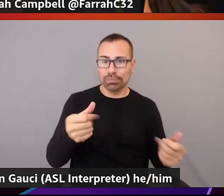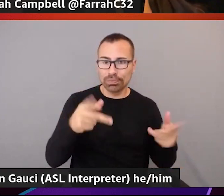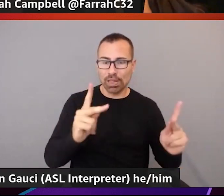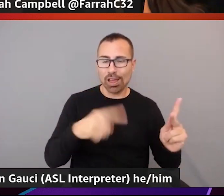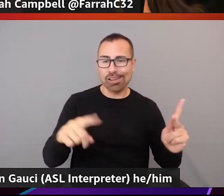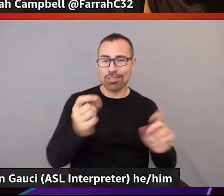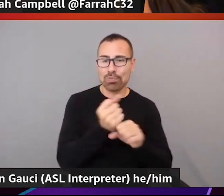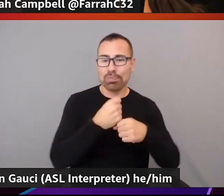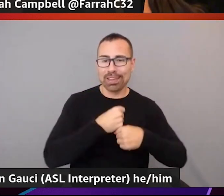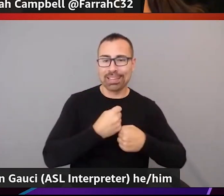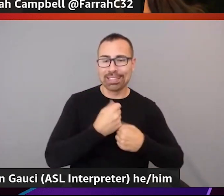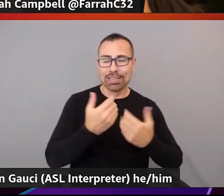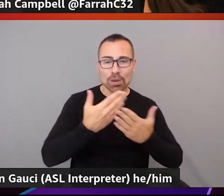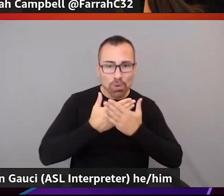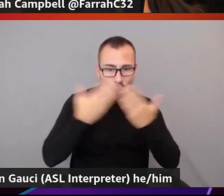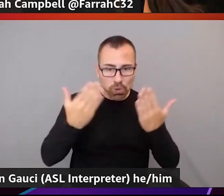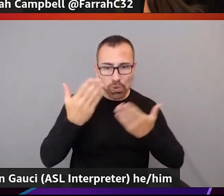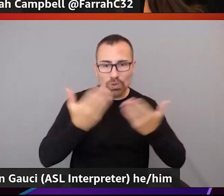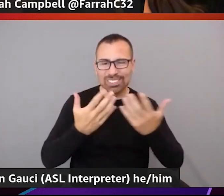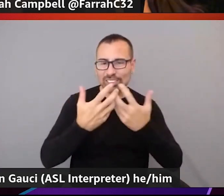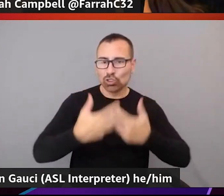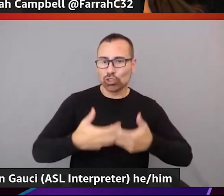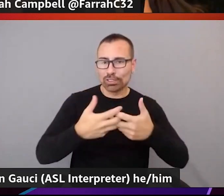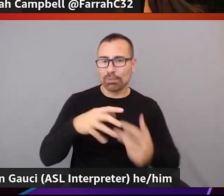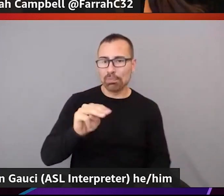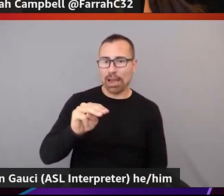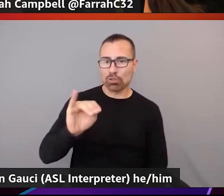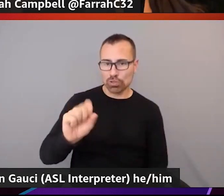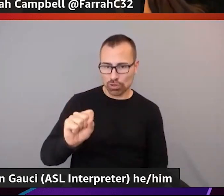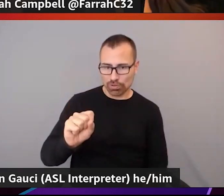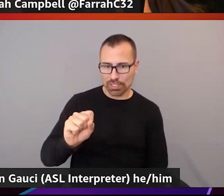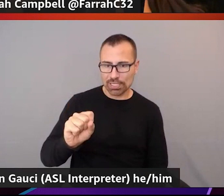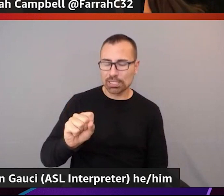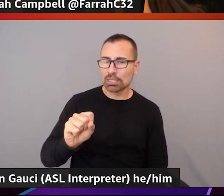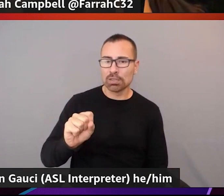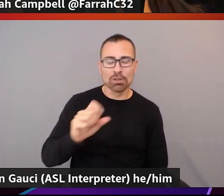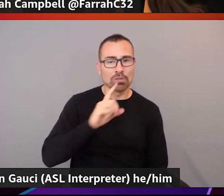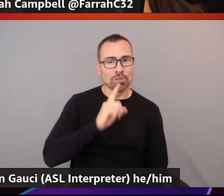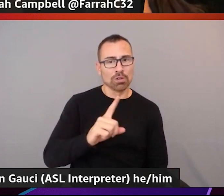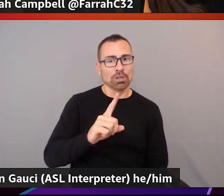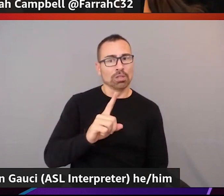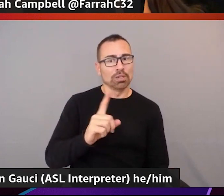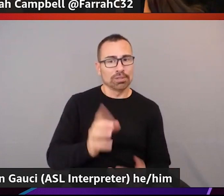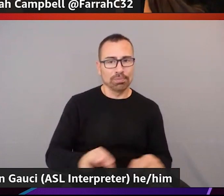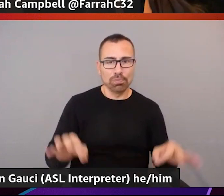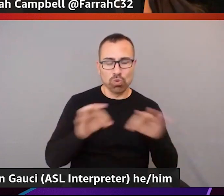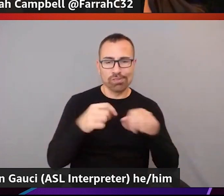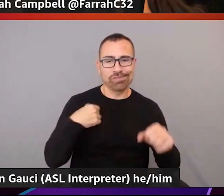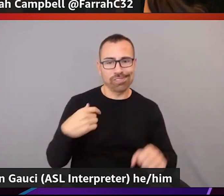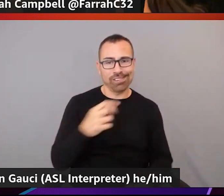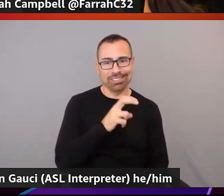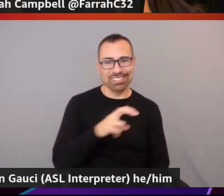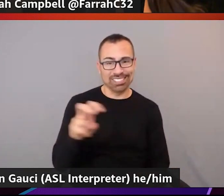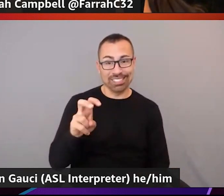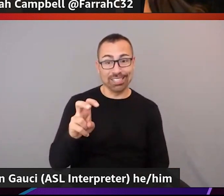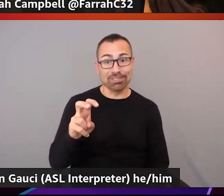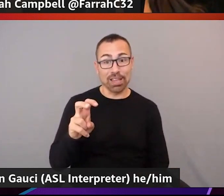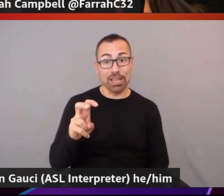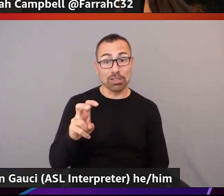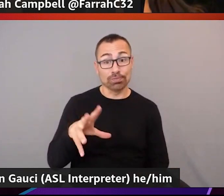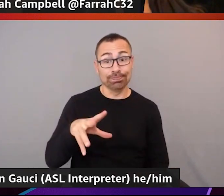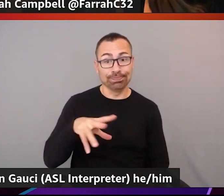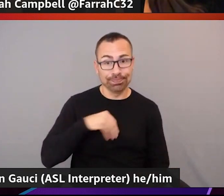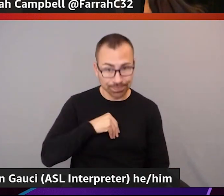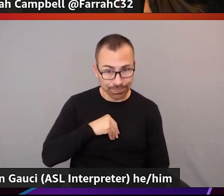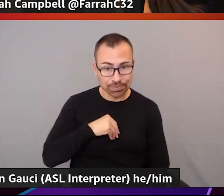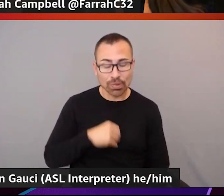serverless microservices really has been key for us to kind of get that shift. And then additionally, right,